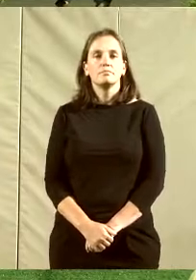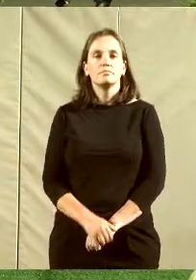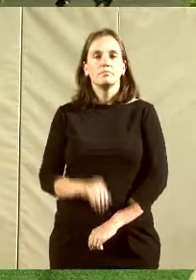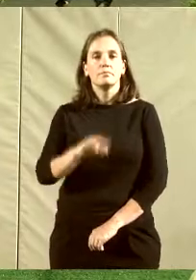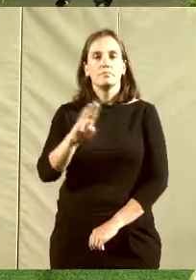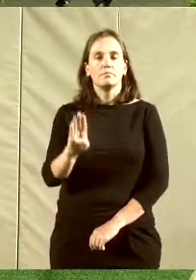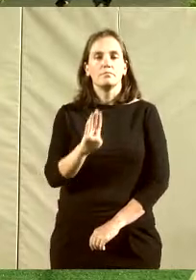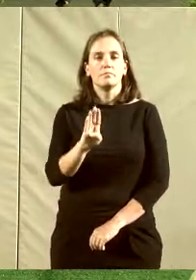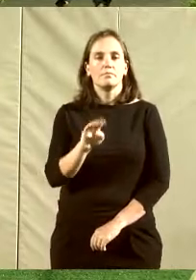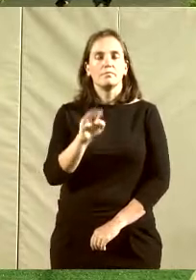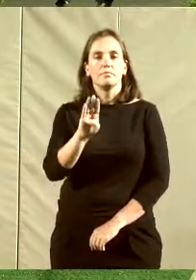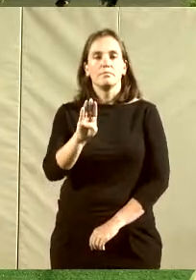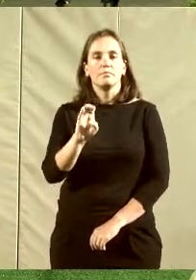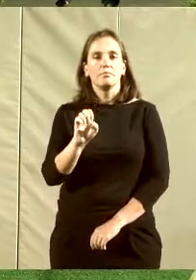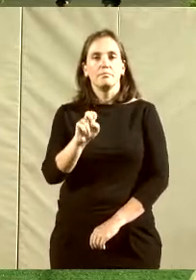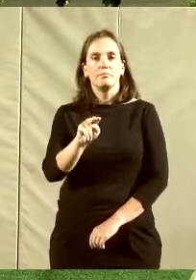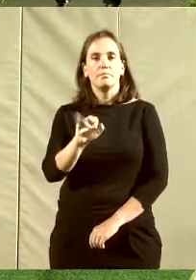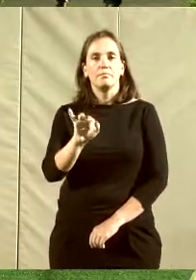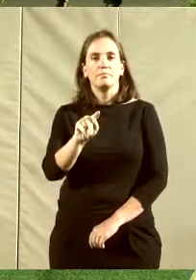Brian Benitez.